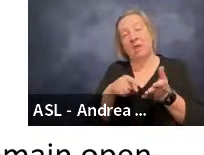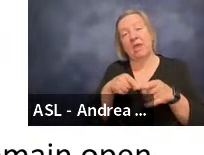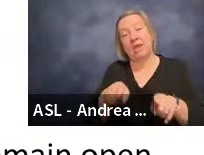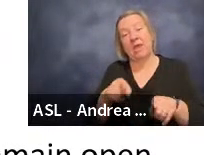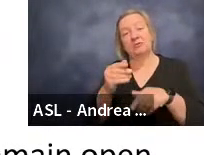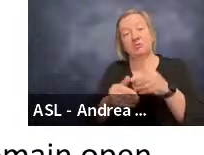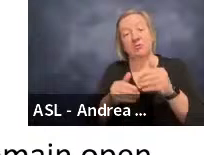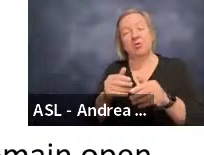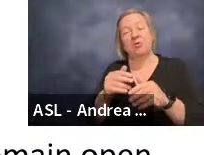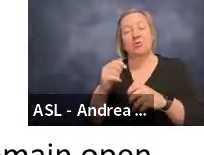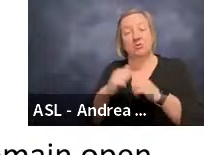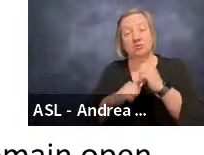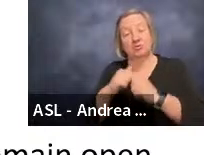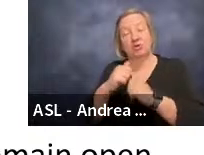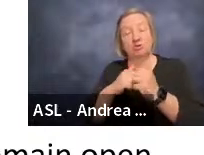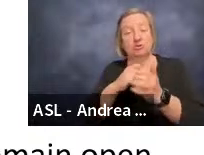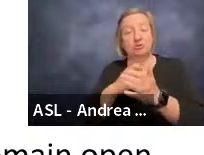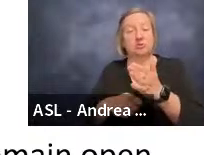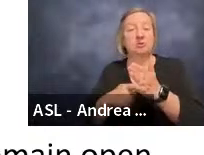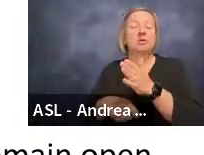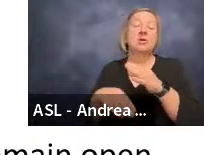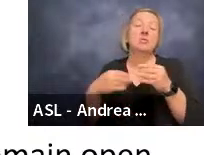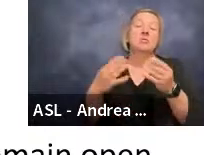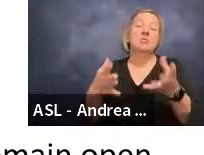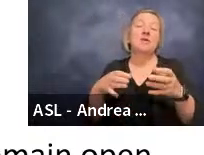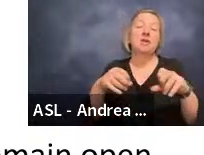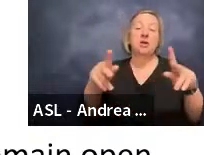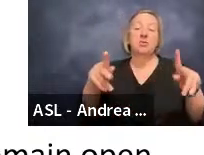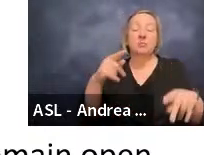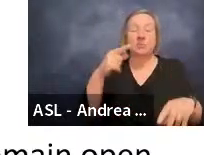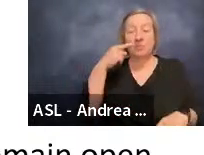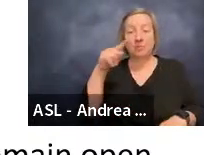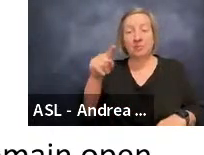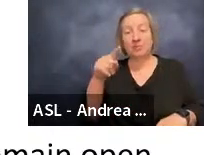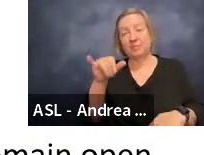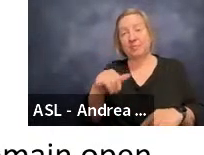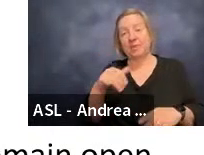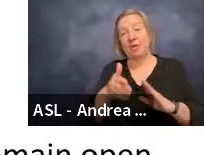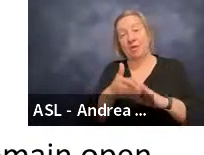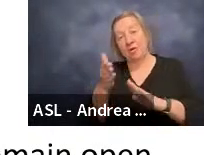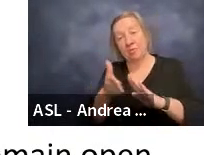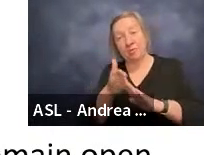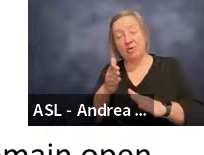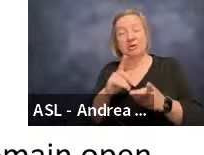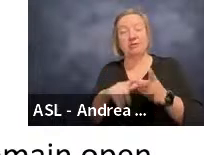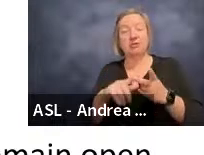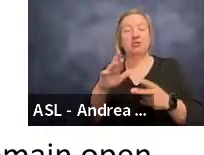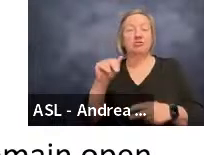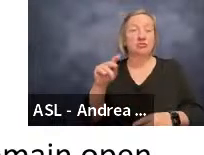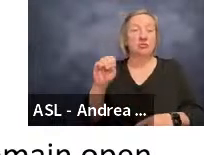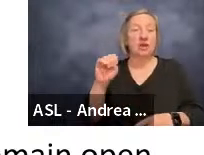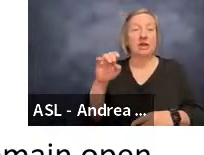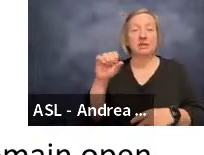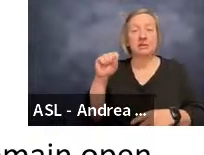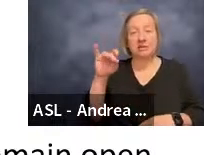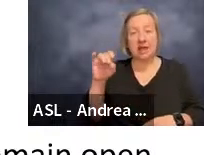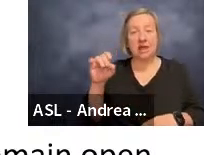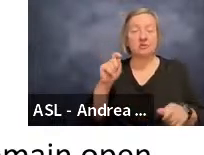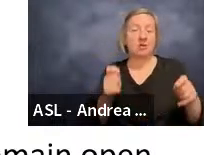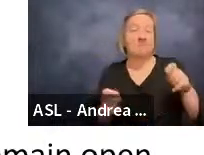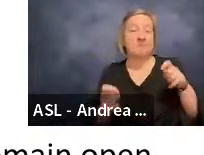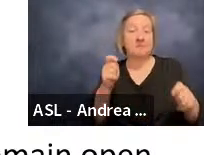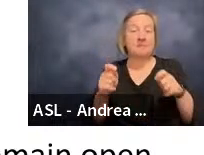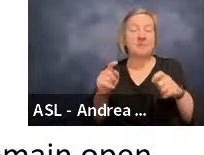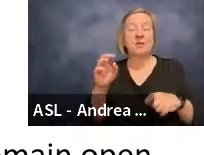as provide an opportunity for on the operational side and on the rate setting side to fine-tune toll